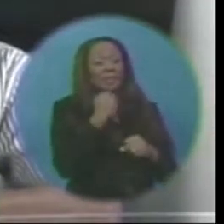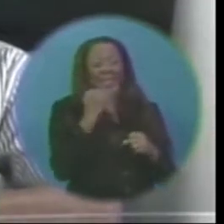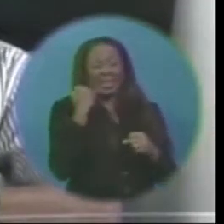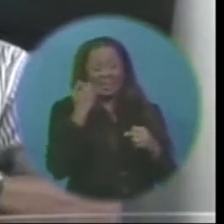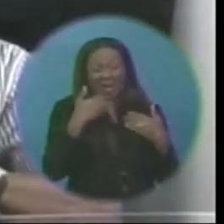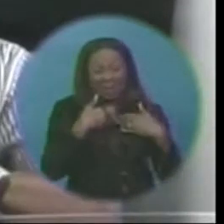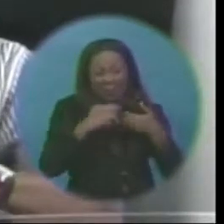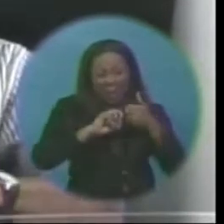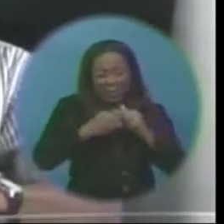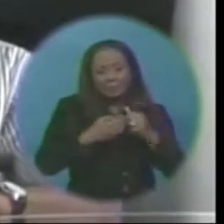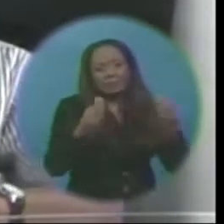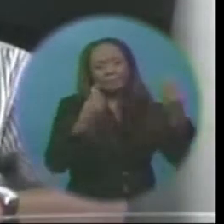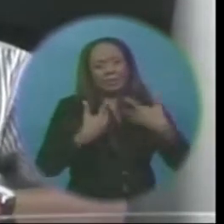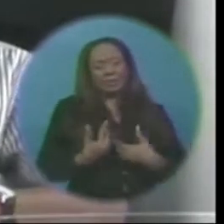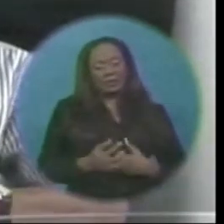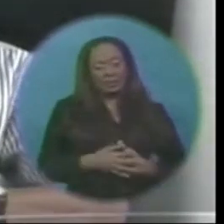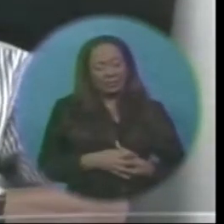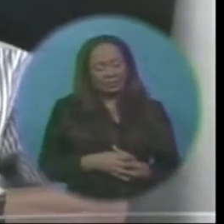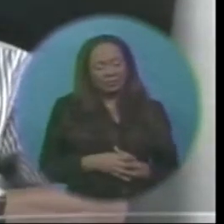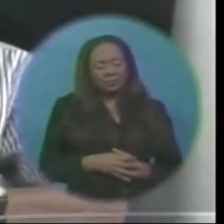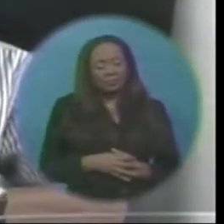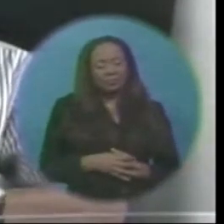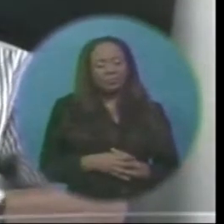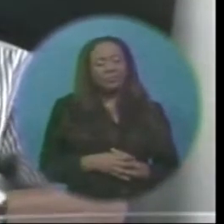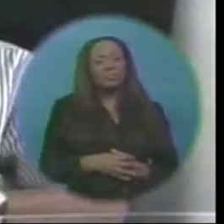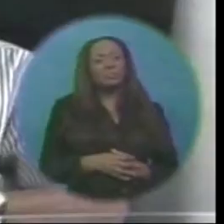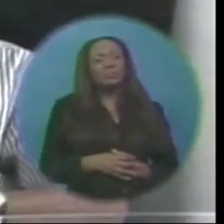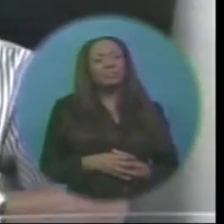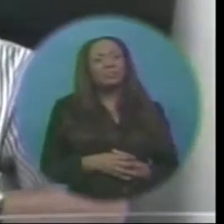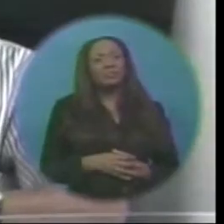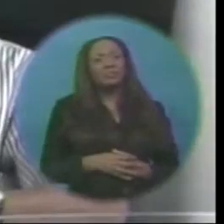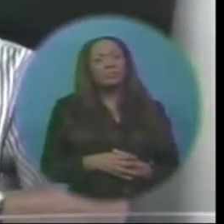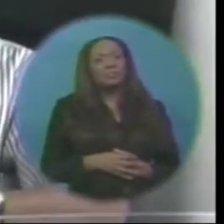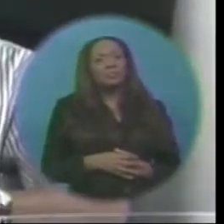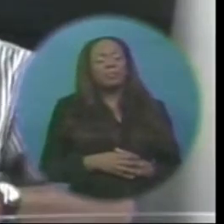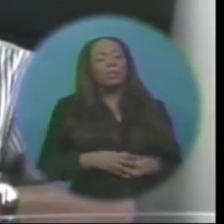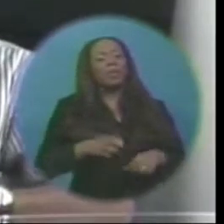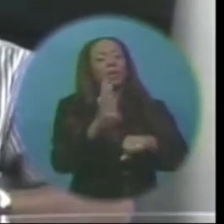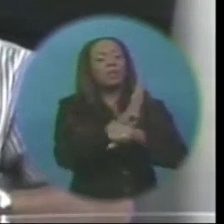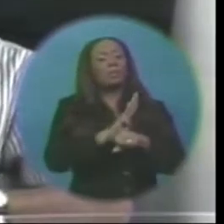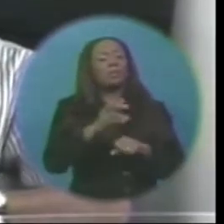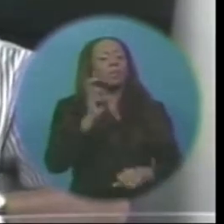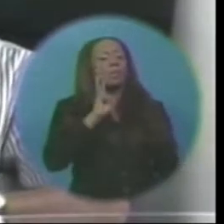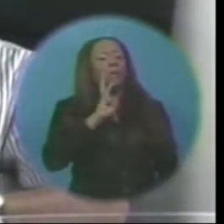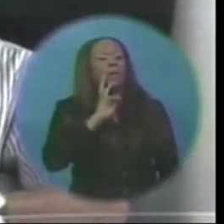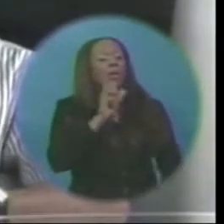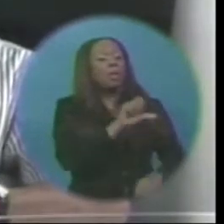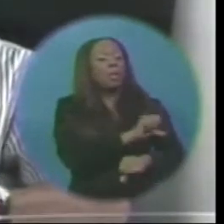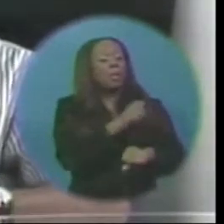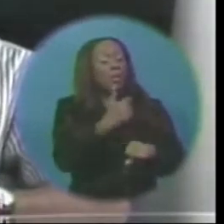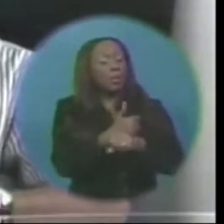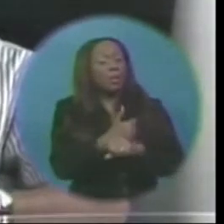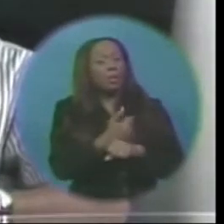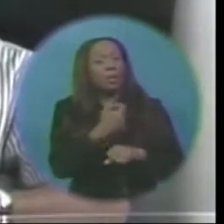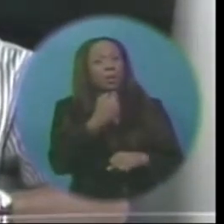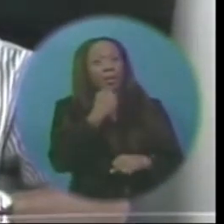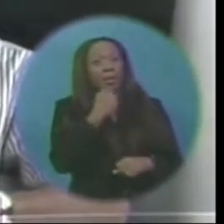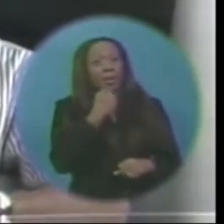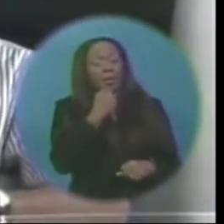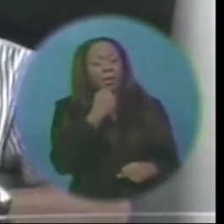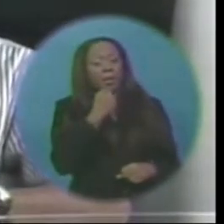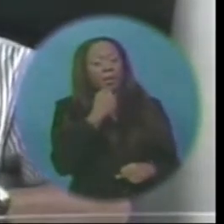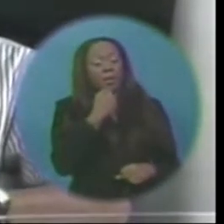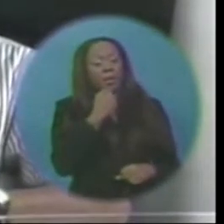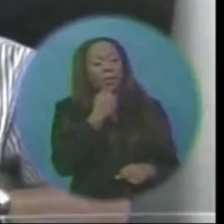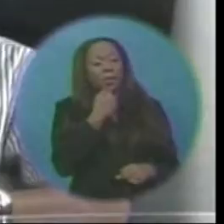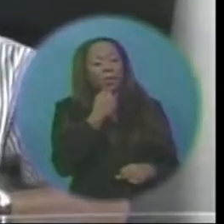concerns. Now, the Barbados Water Authority has indicated to us that we are going to be in this for